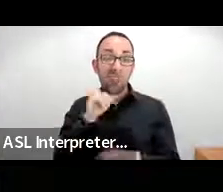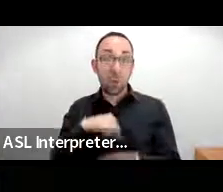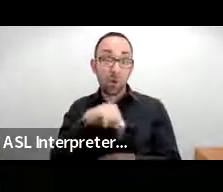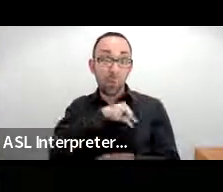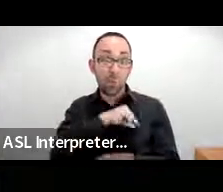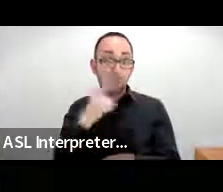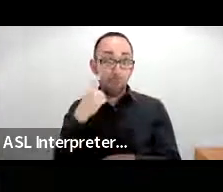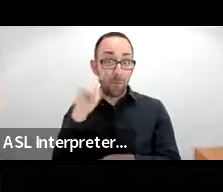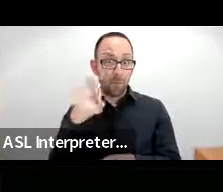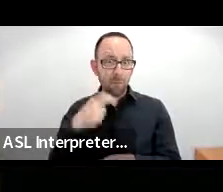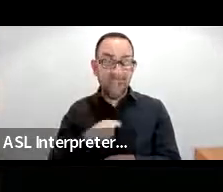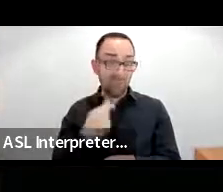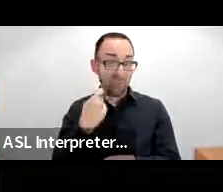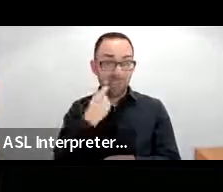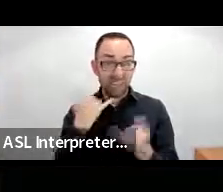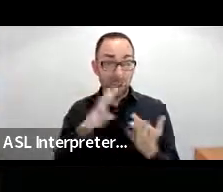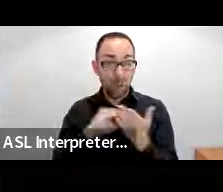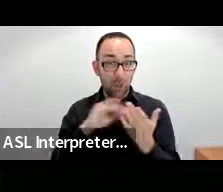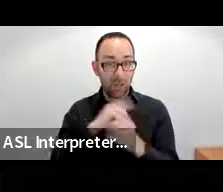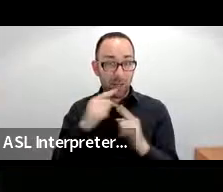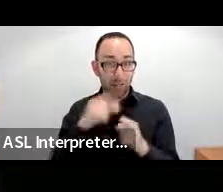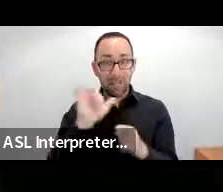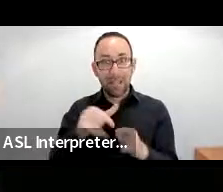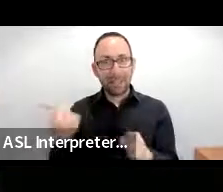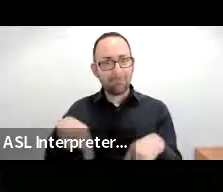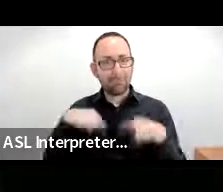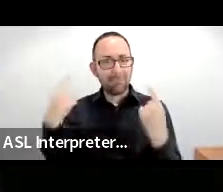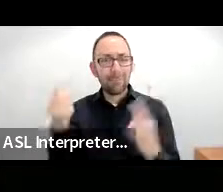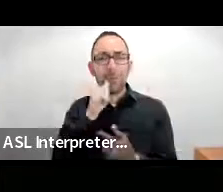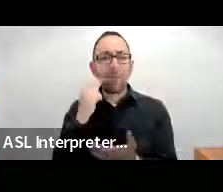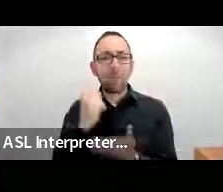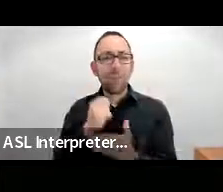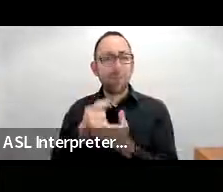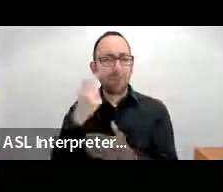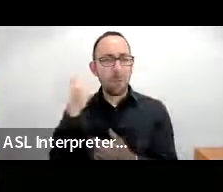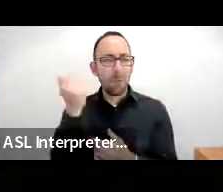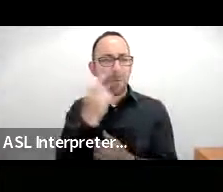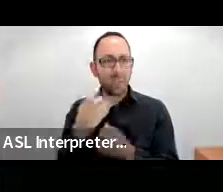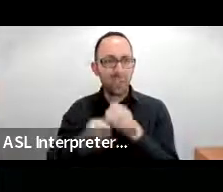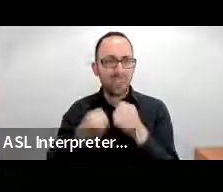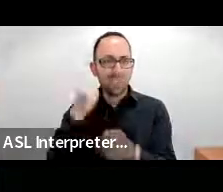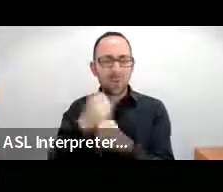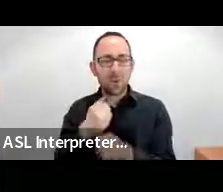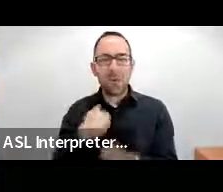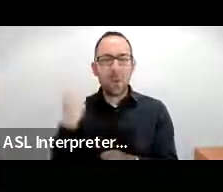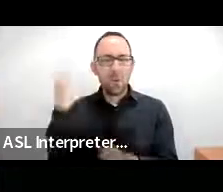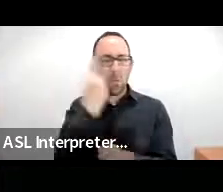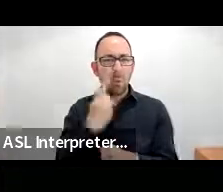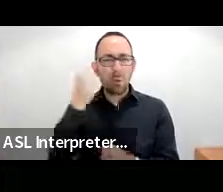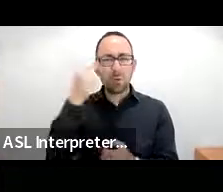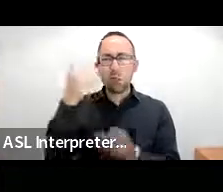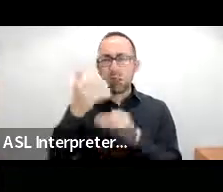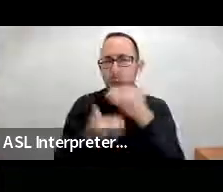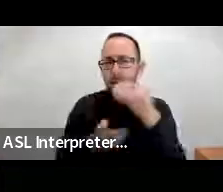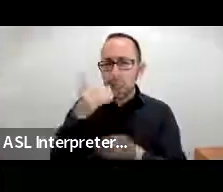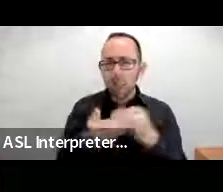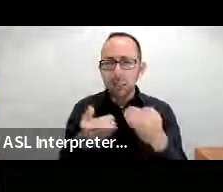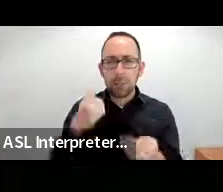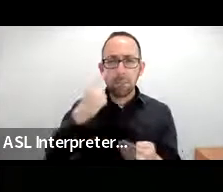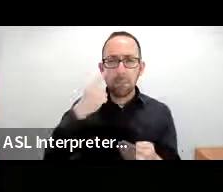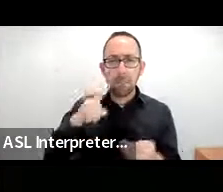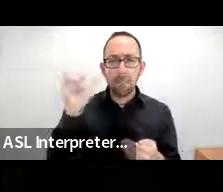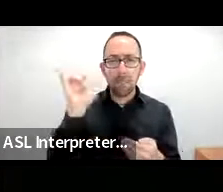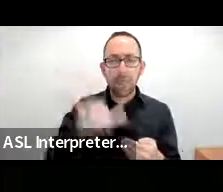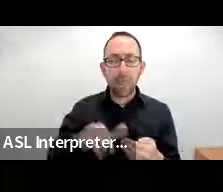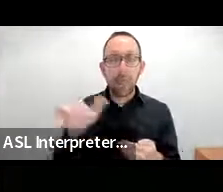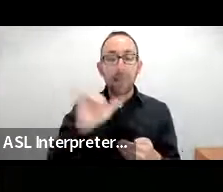which I'm just learning about all of this, he's been in private therapy for a couple of years. So just kind of wondering what the processes are, you know, as